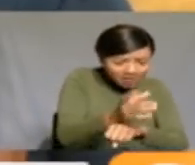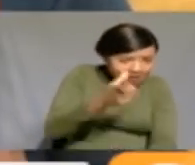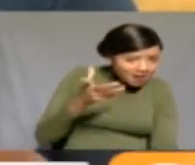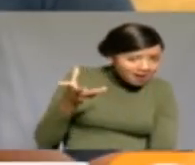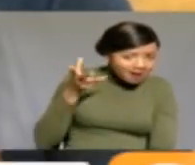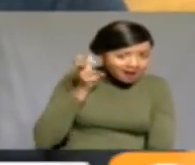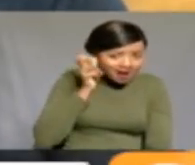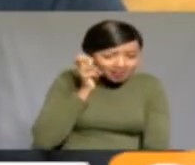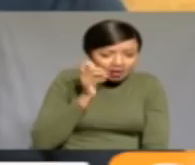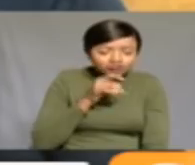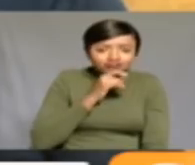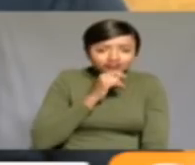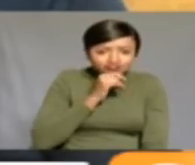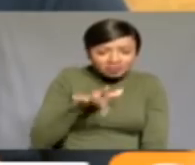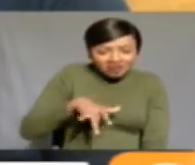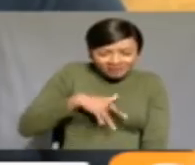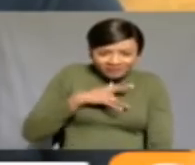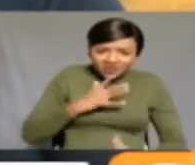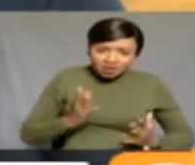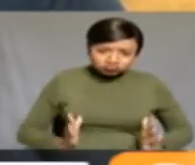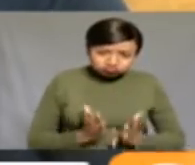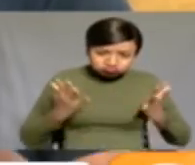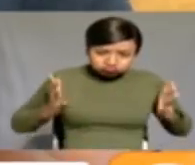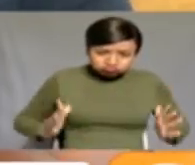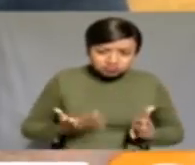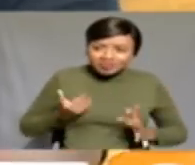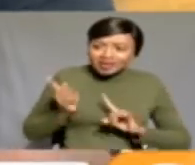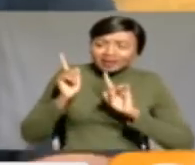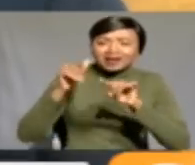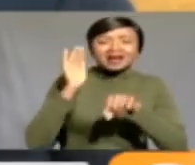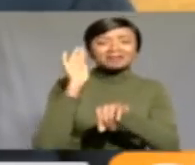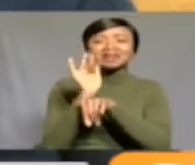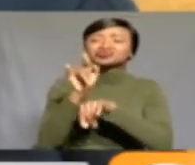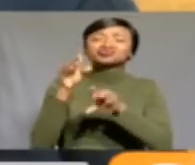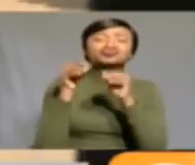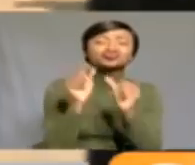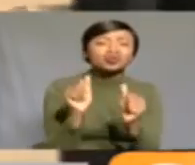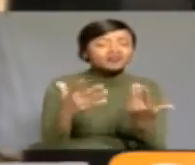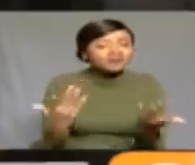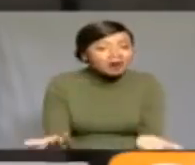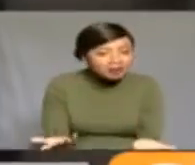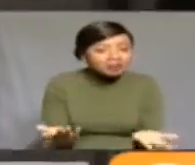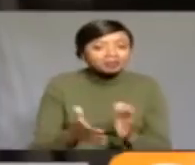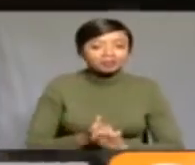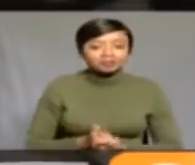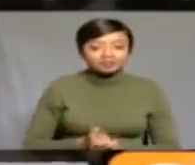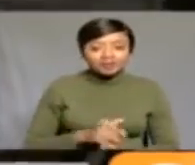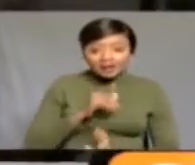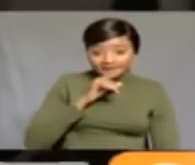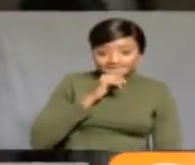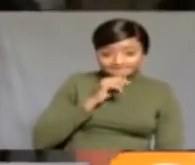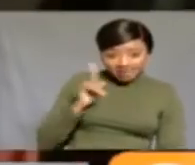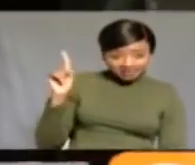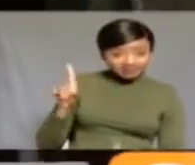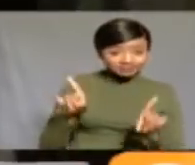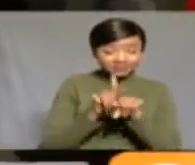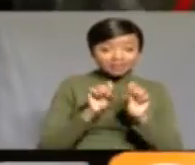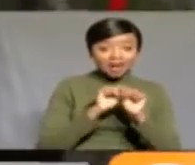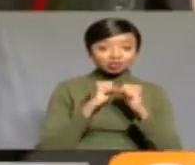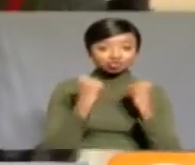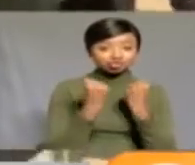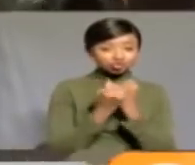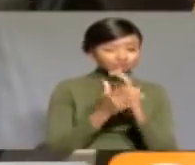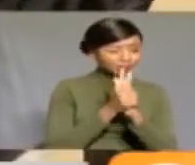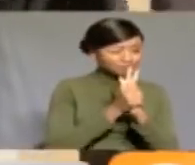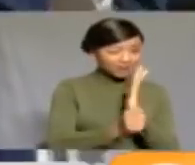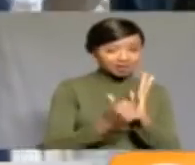that emotional encouragement to come out and ask, how did you solve this? According to Maina, who is a sociologist, causes of